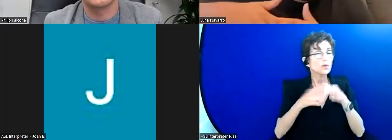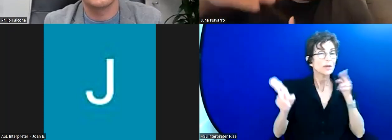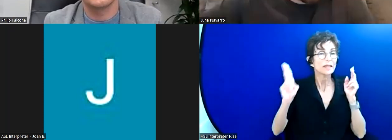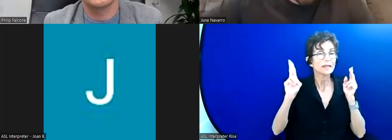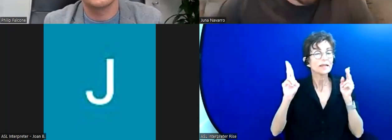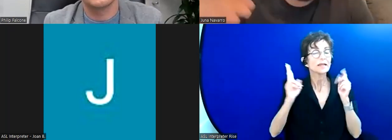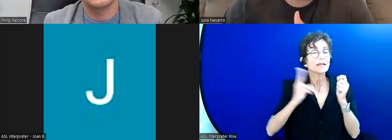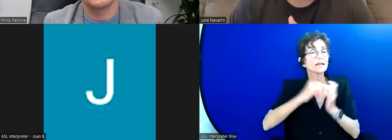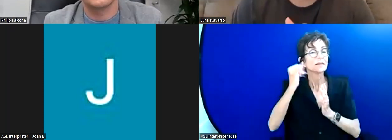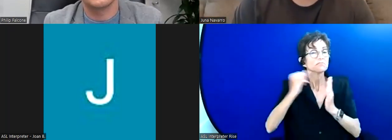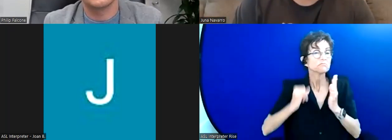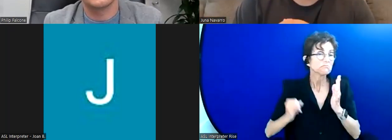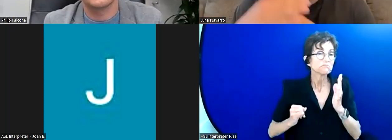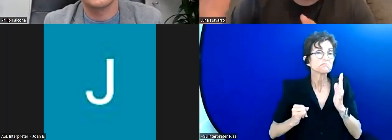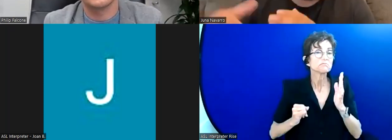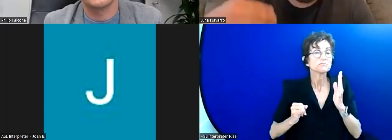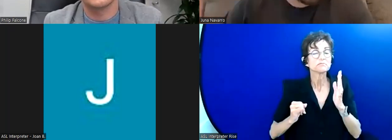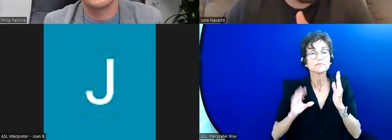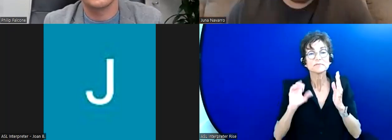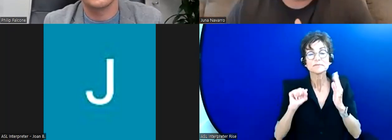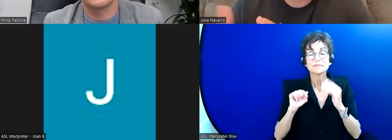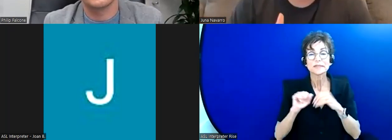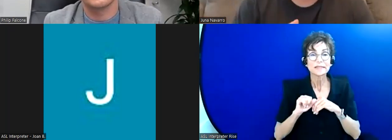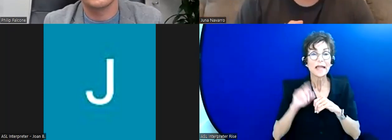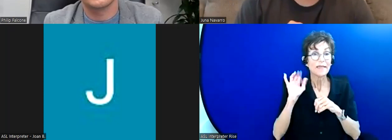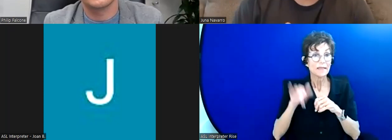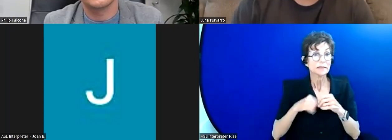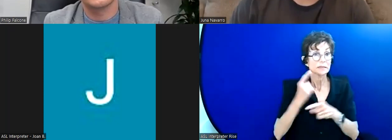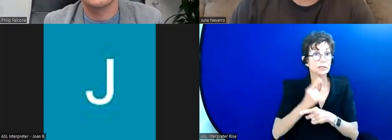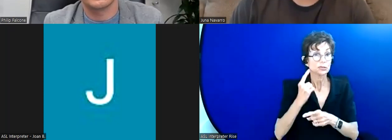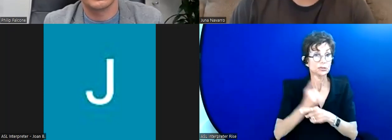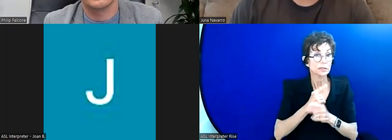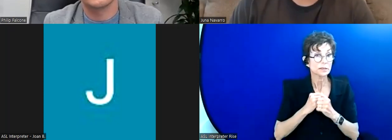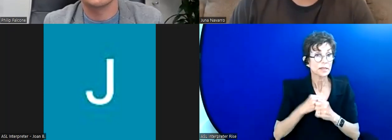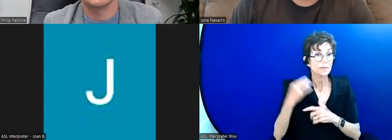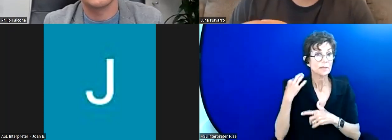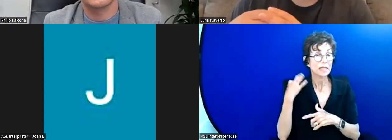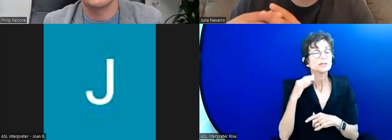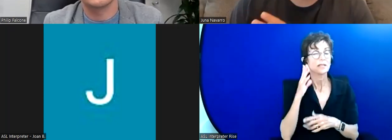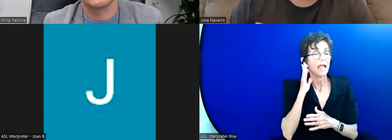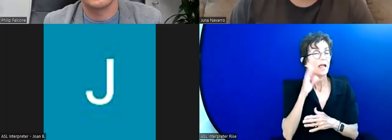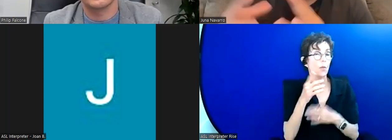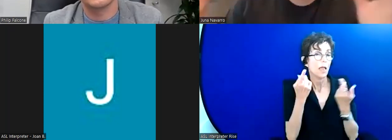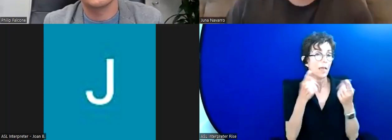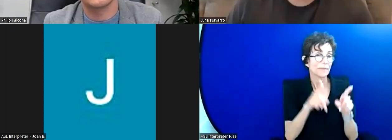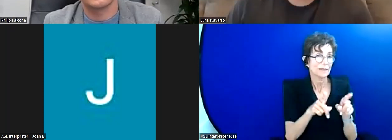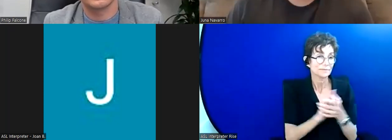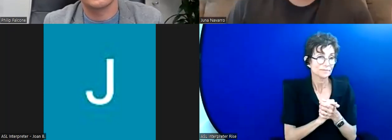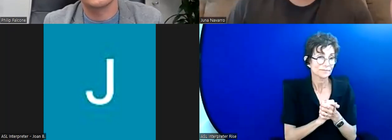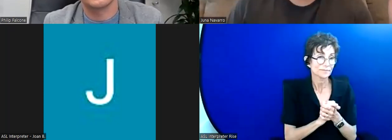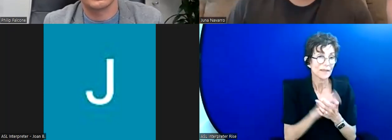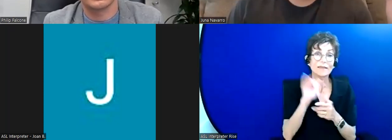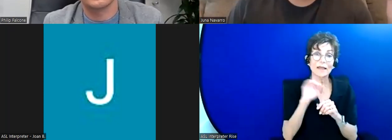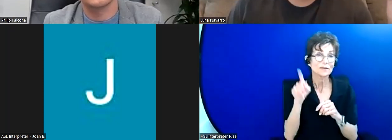it's a legit application, then those are still going to happen. I think that's the only way larger organizations